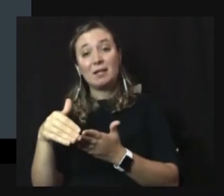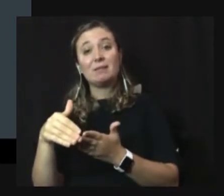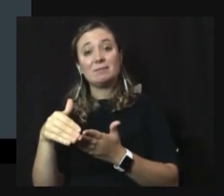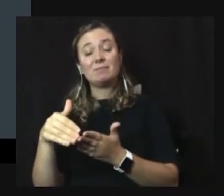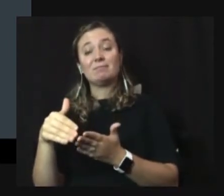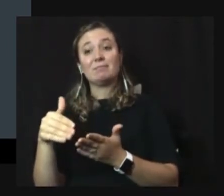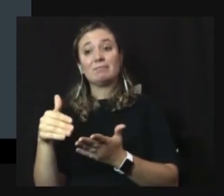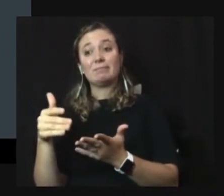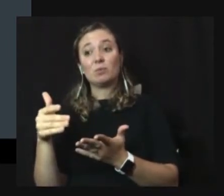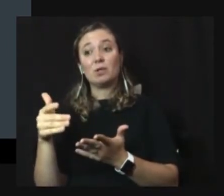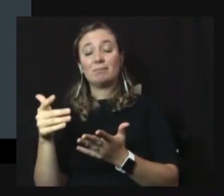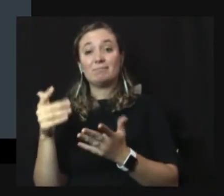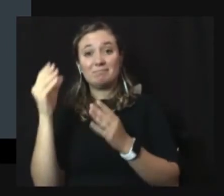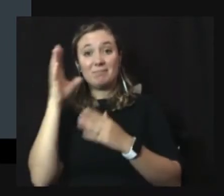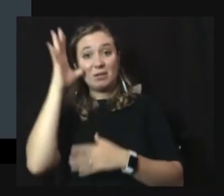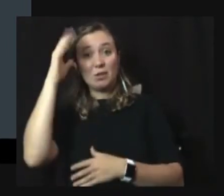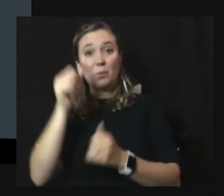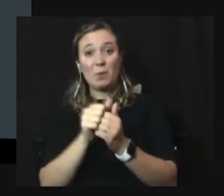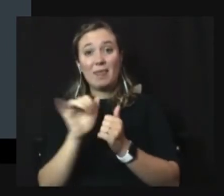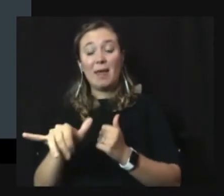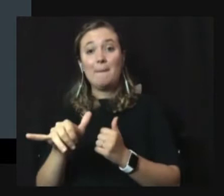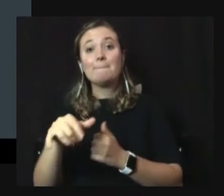be.